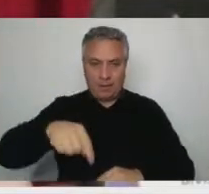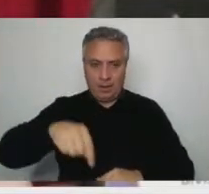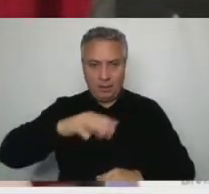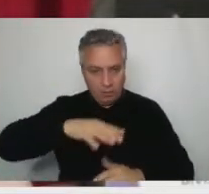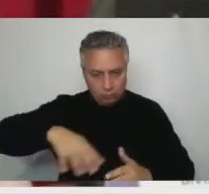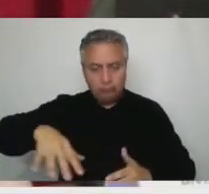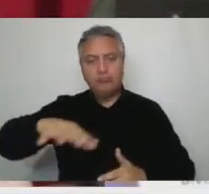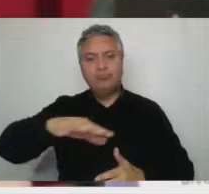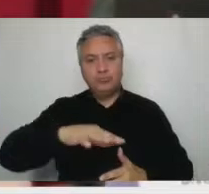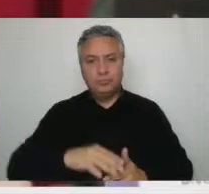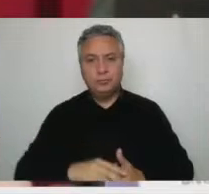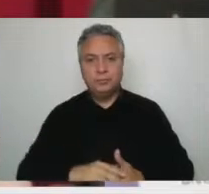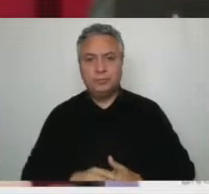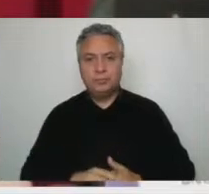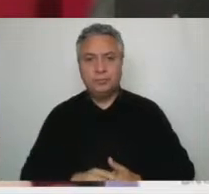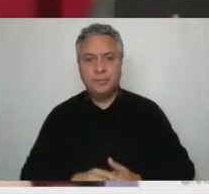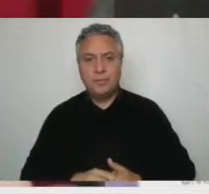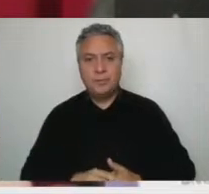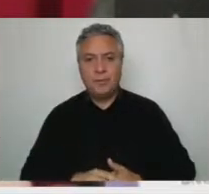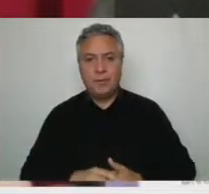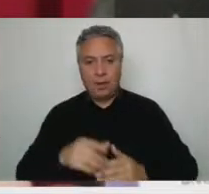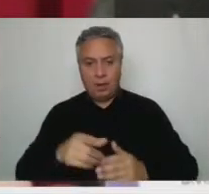have